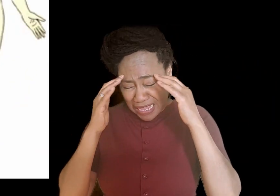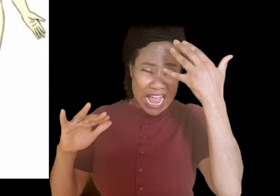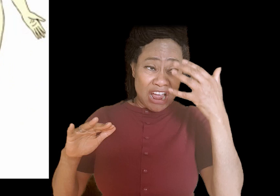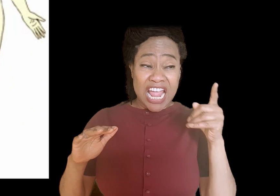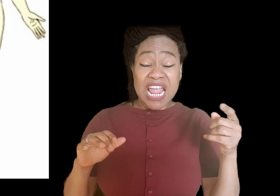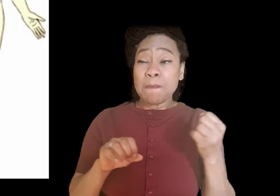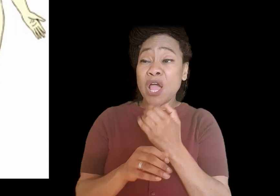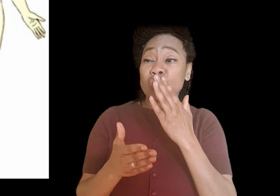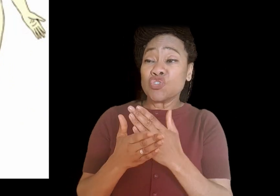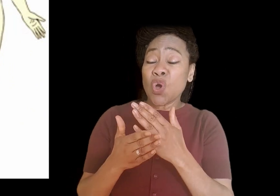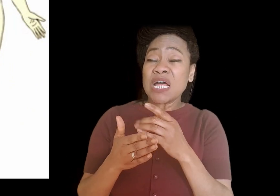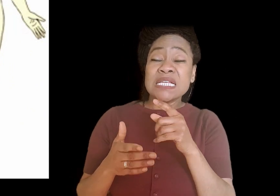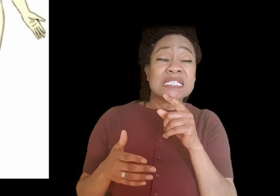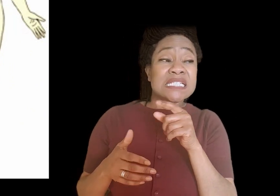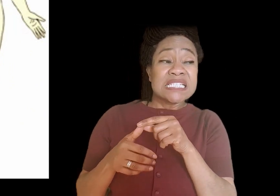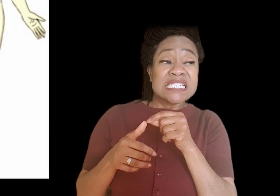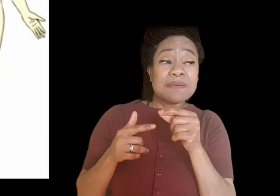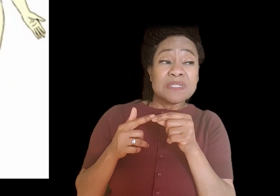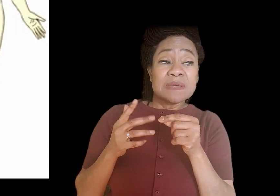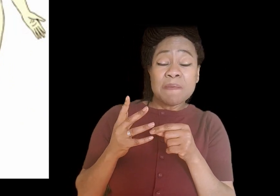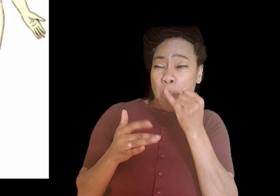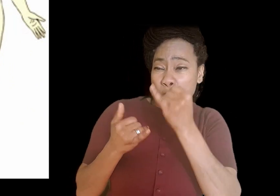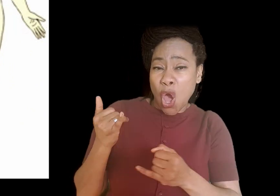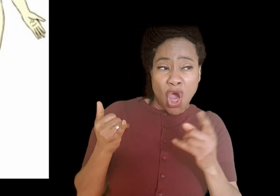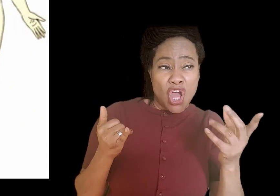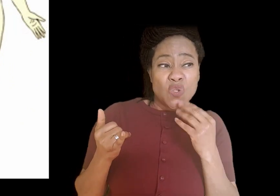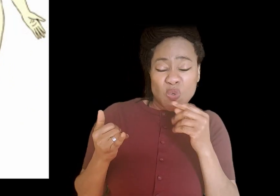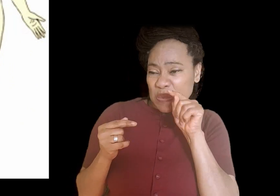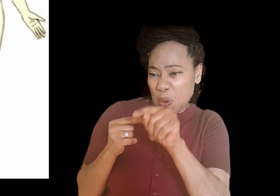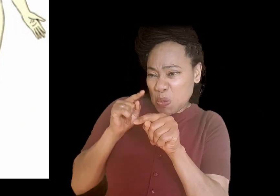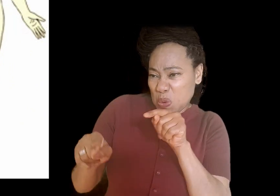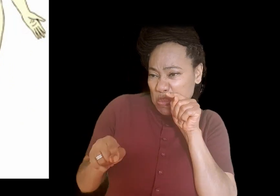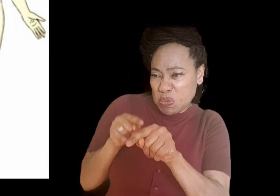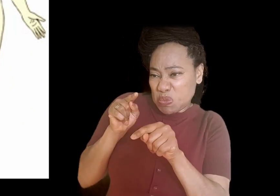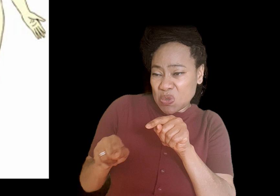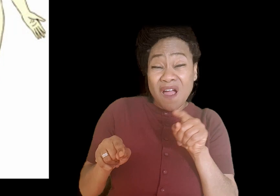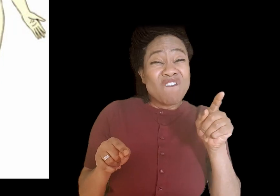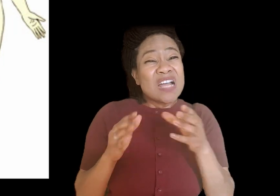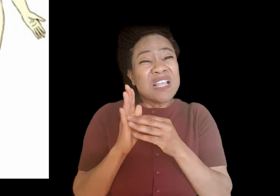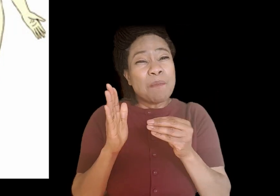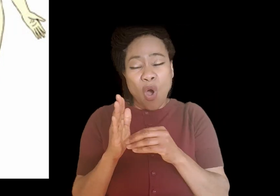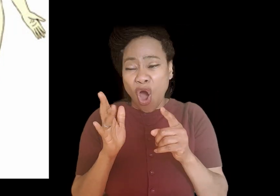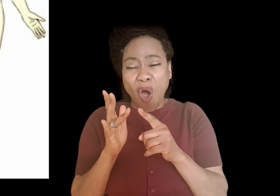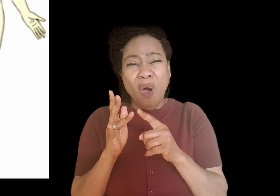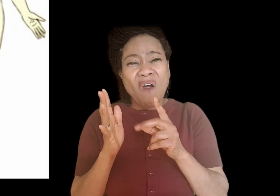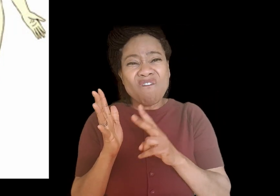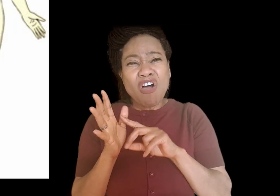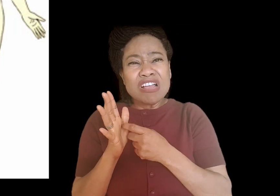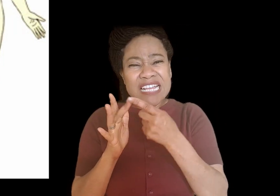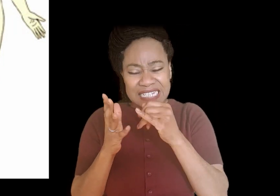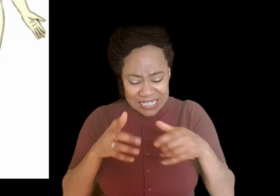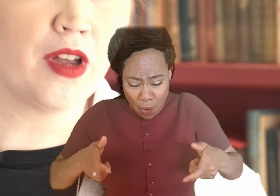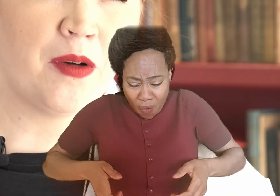by using certain points on the body known as hysterogenic zones. For instance, pressing on the ovaries was quite likely to induce a